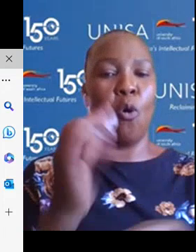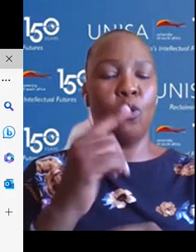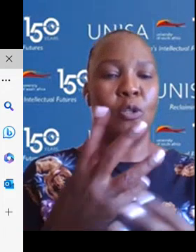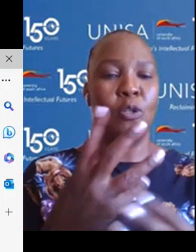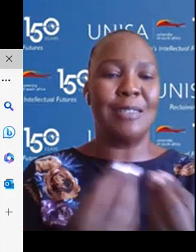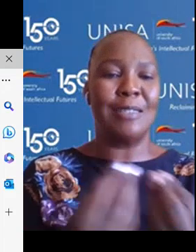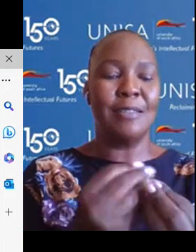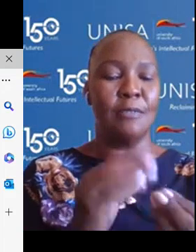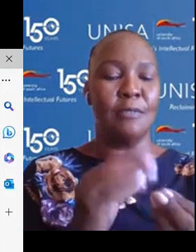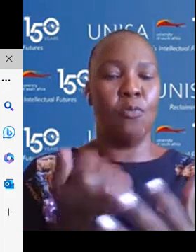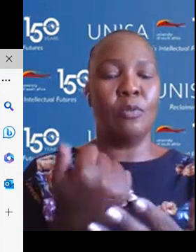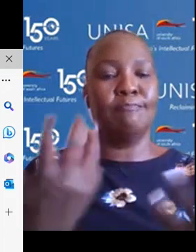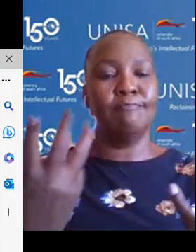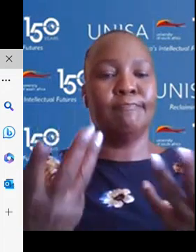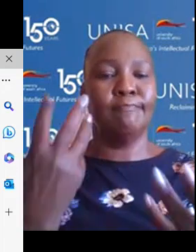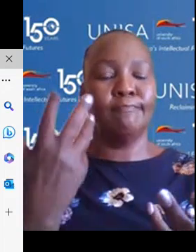to,